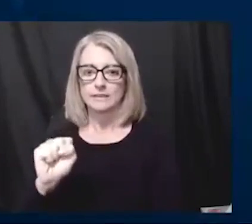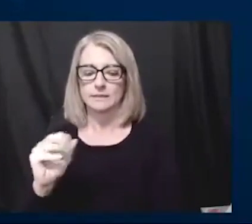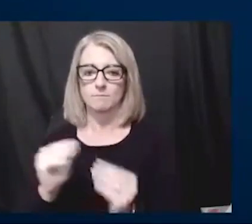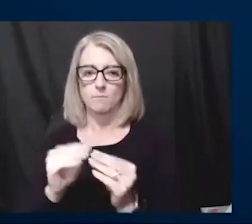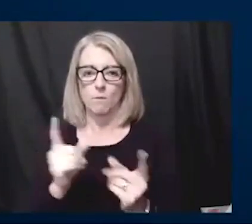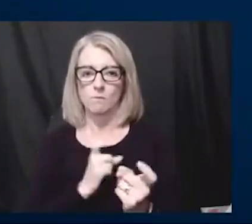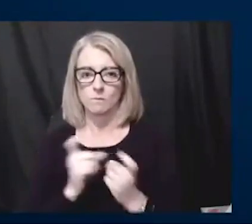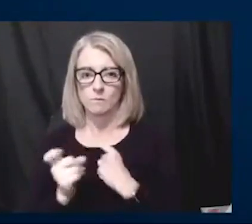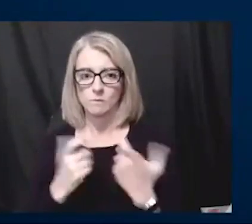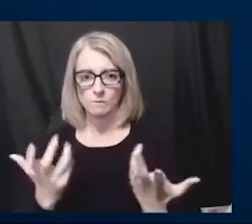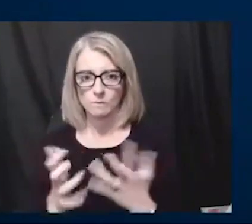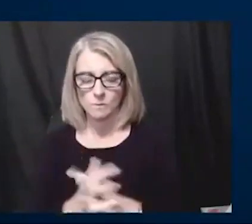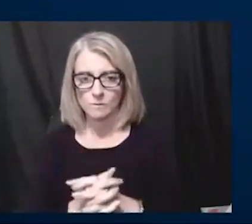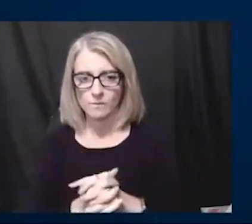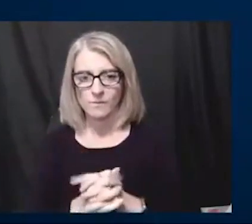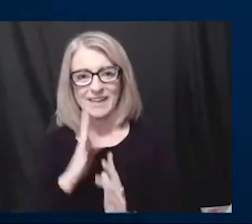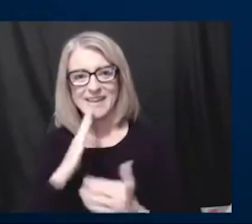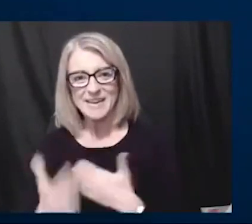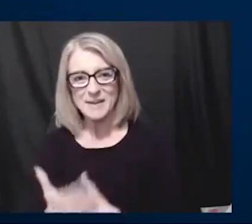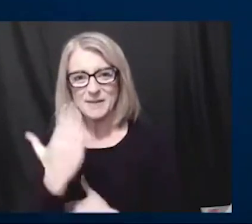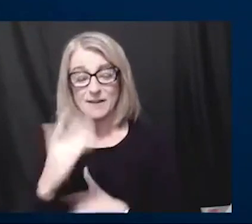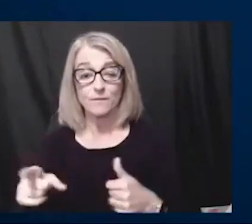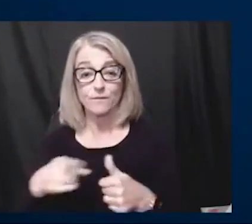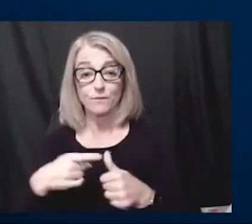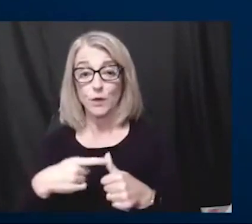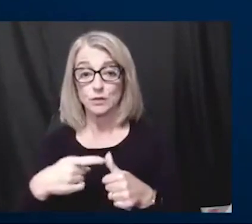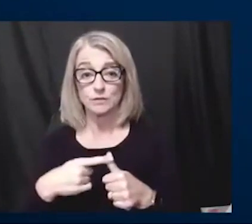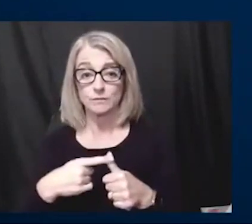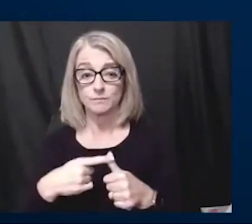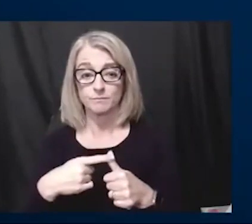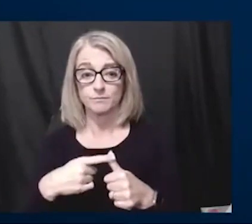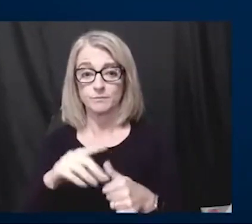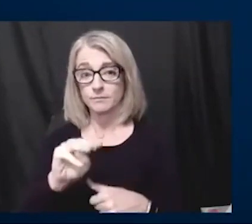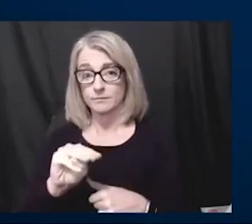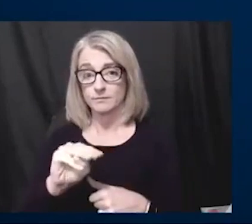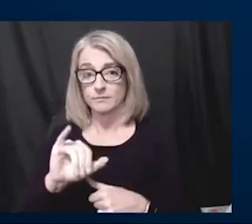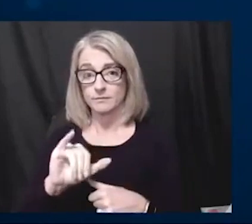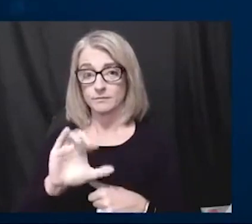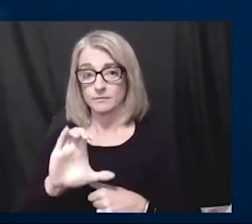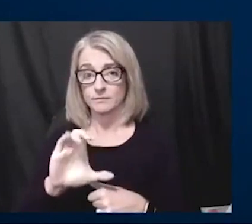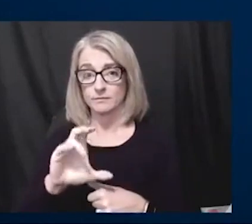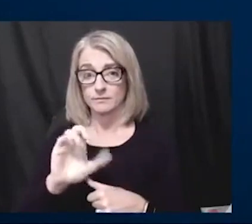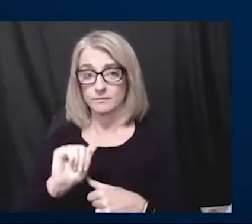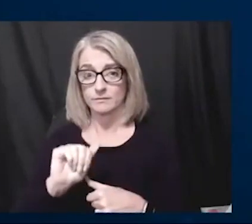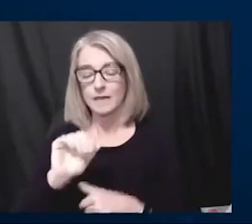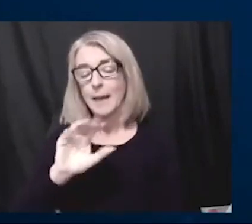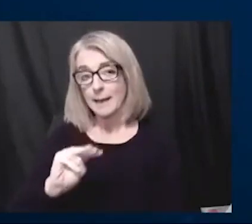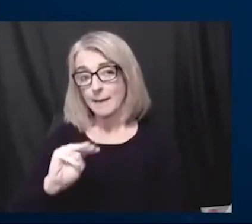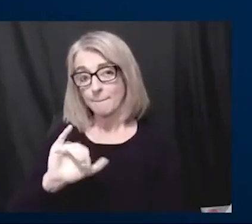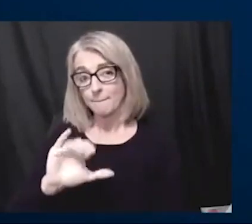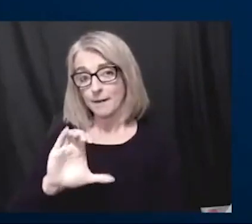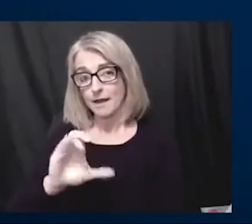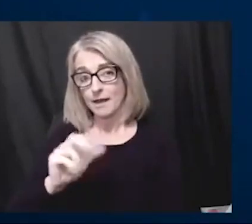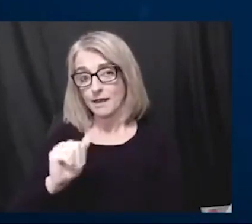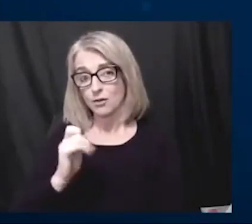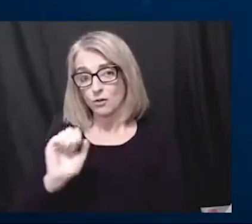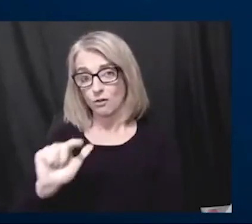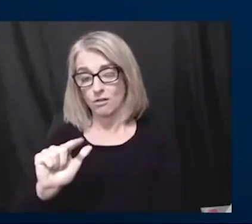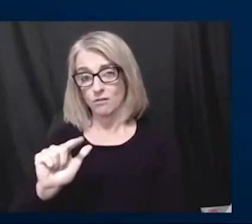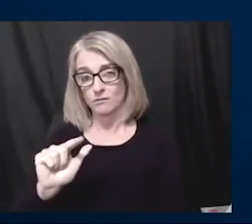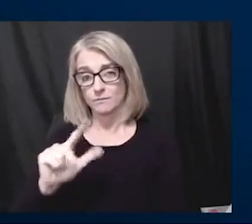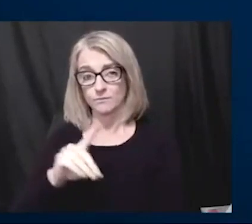going to the ICU. And there's a good infographic that was reported last week with a series of actually 3